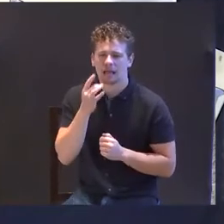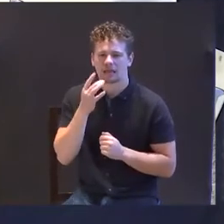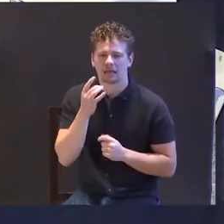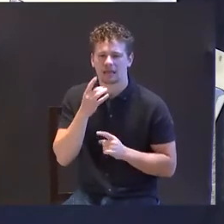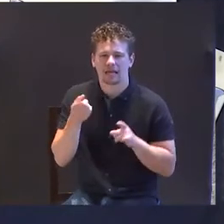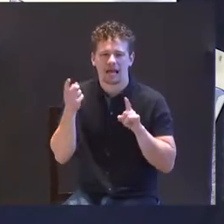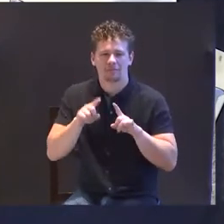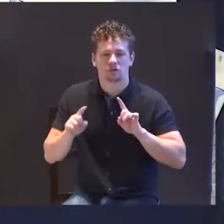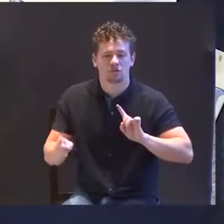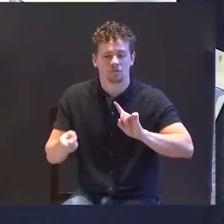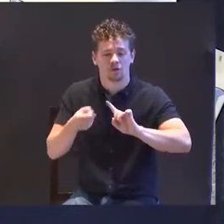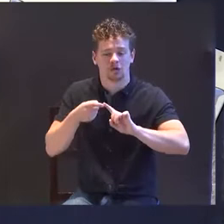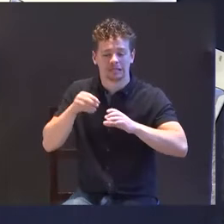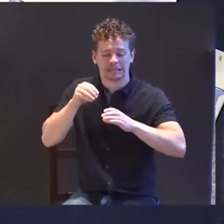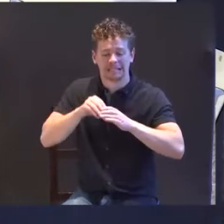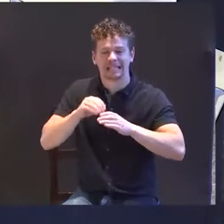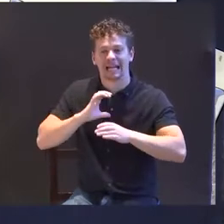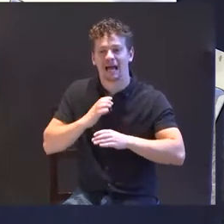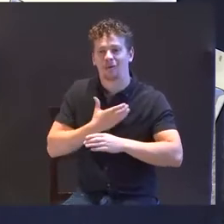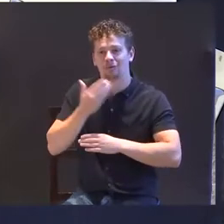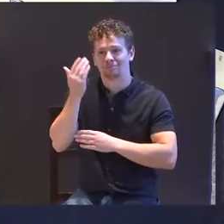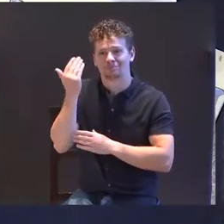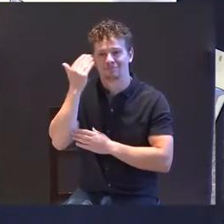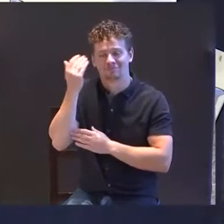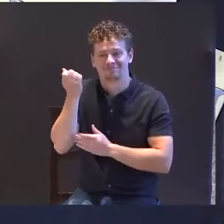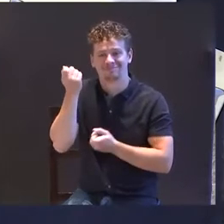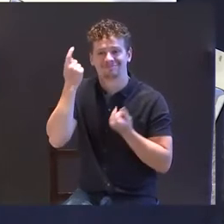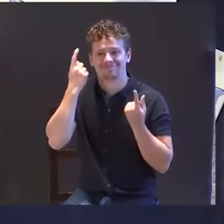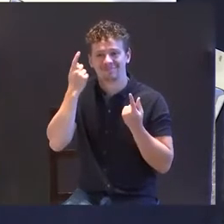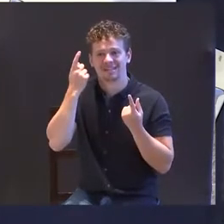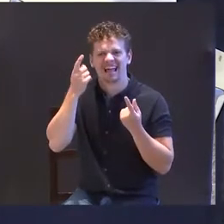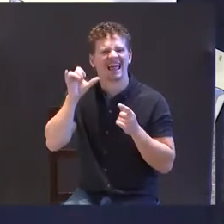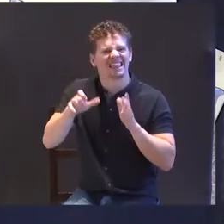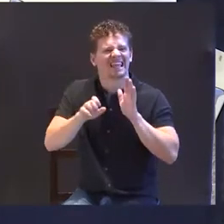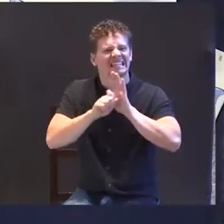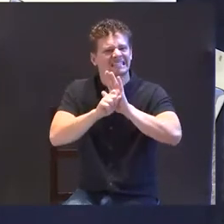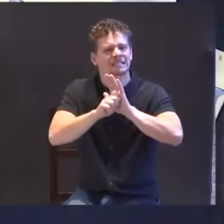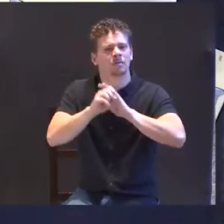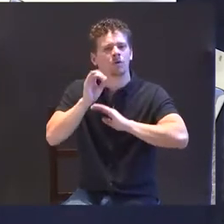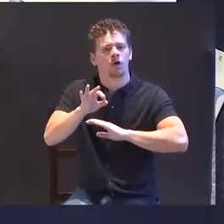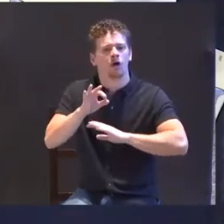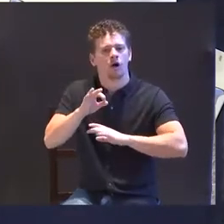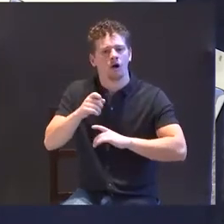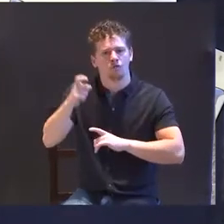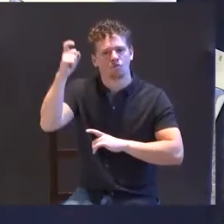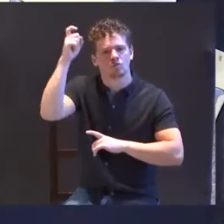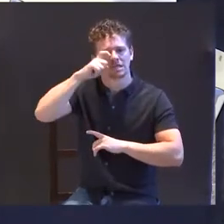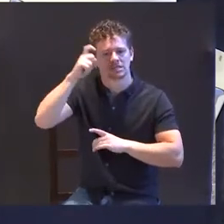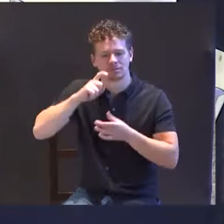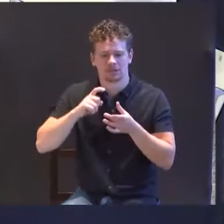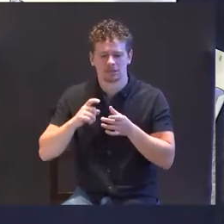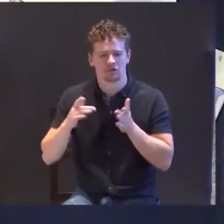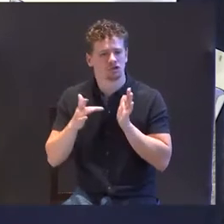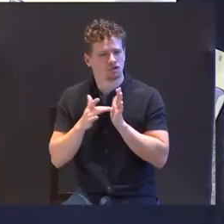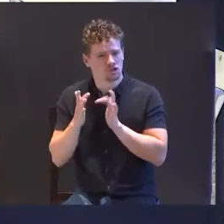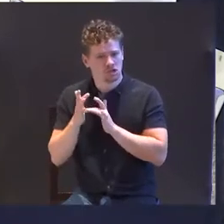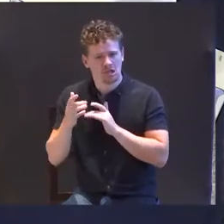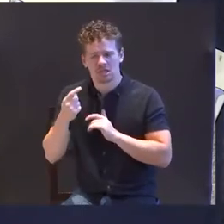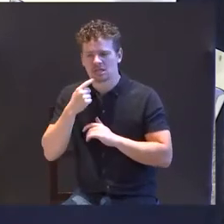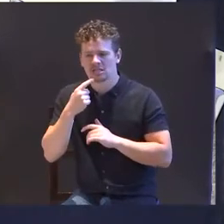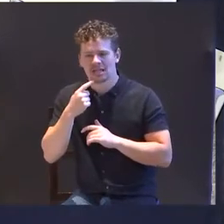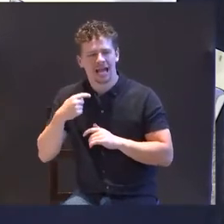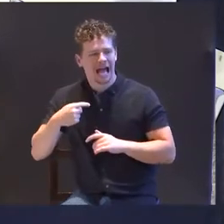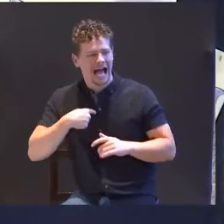into consciousness. Light is a symbol of wisdom. And when Jesus says, I am the light of the world, he